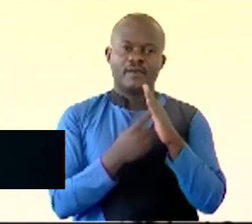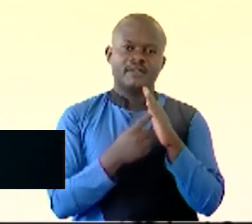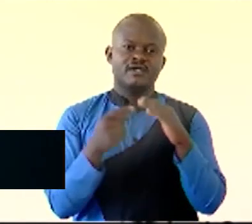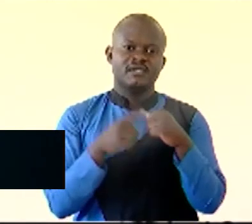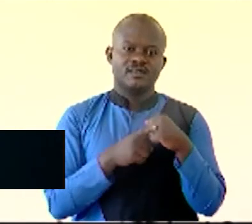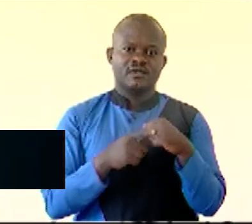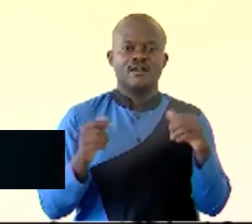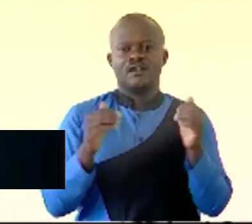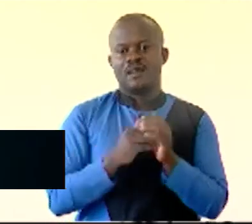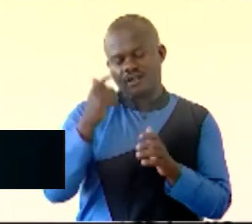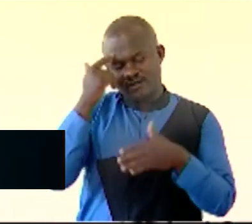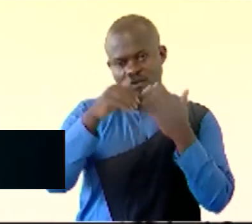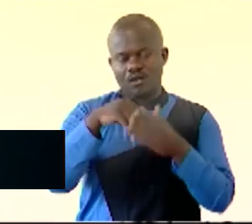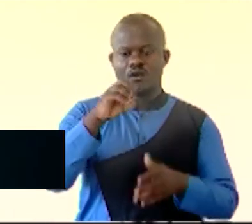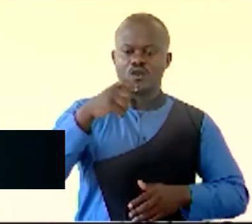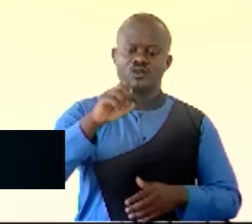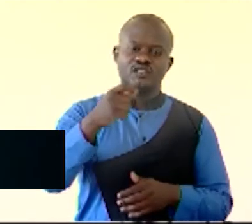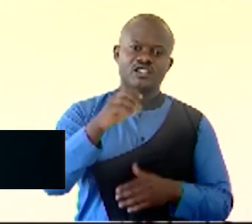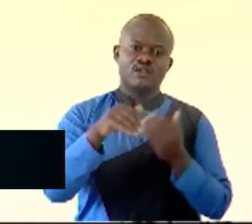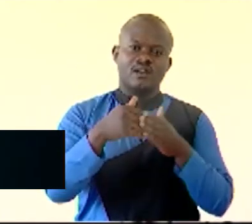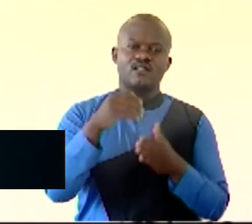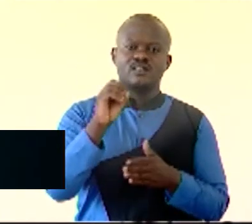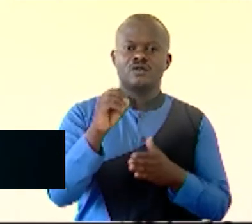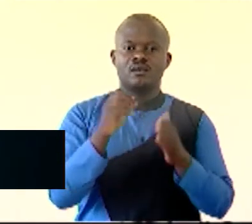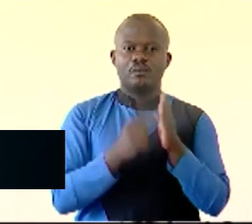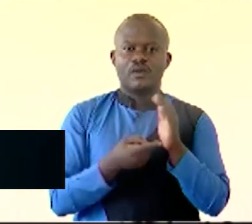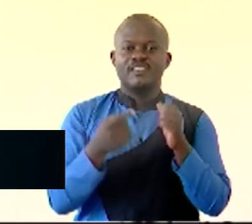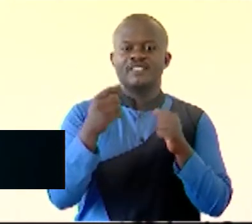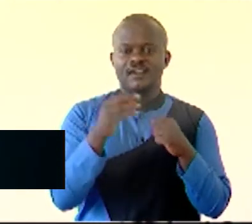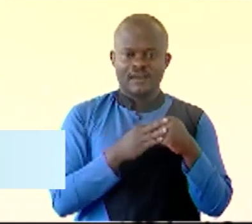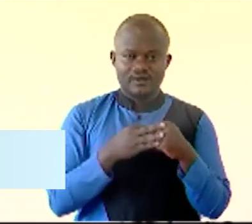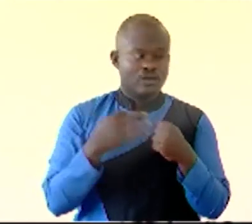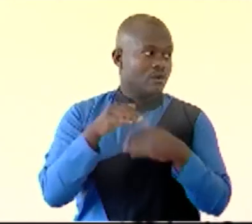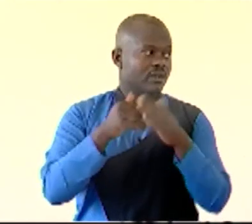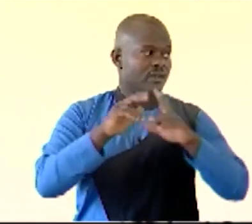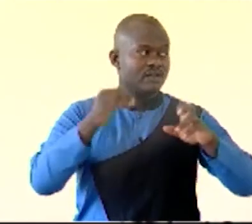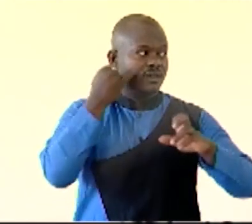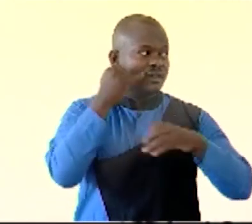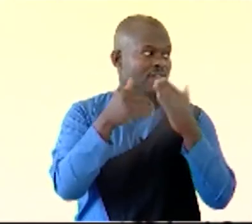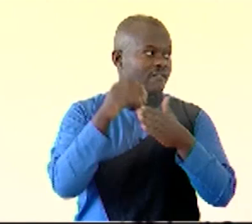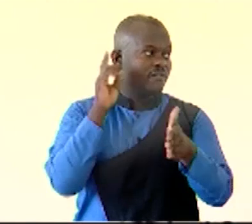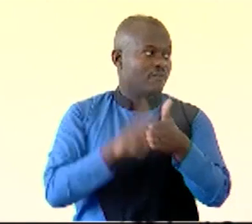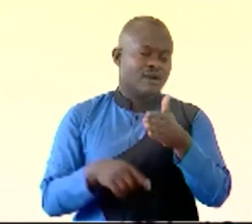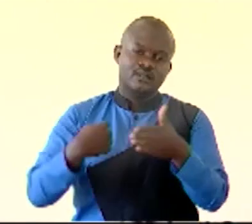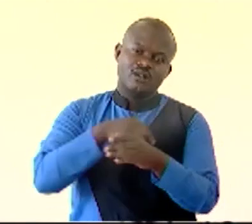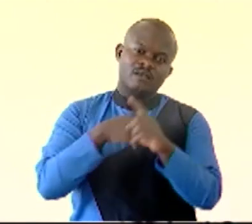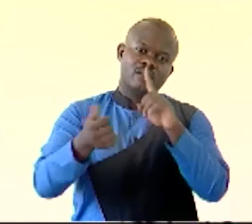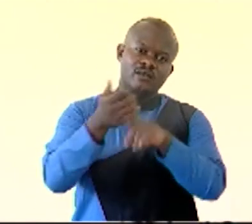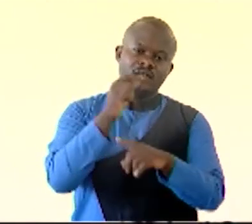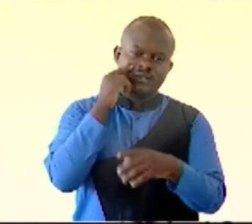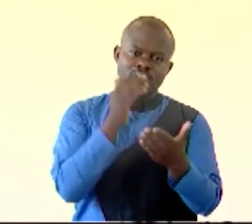4.6, and for oxygen, we have 0.8. You can verify if what you have got is